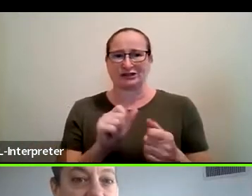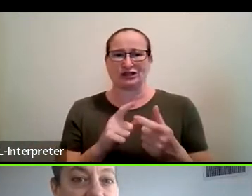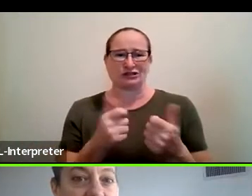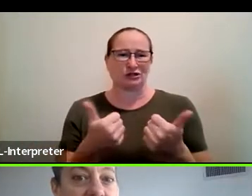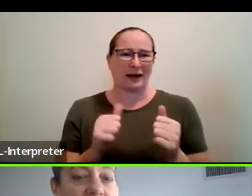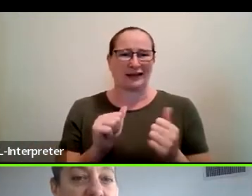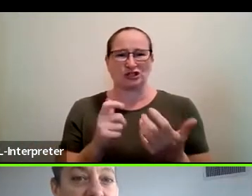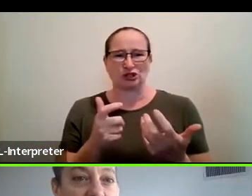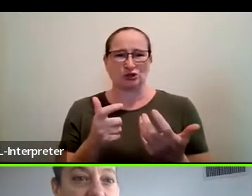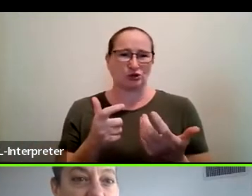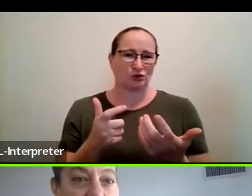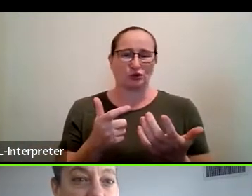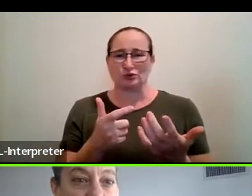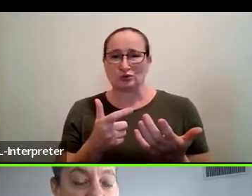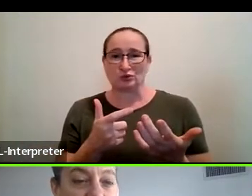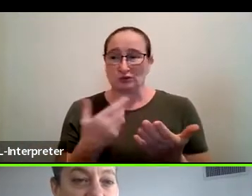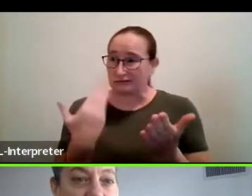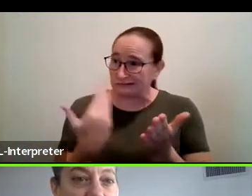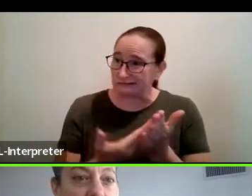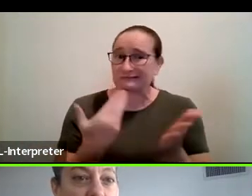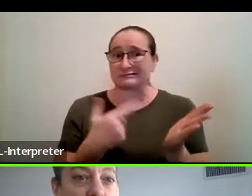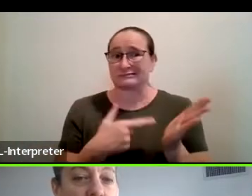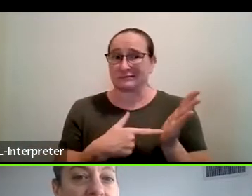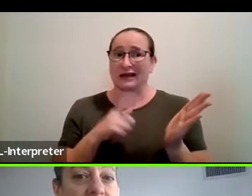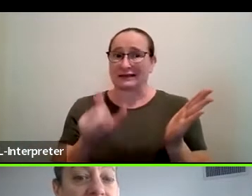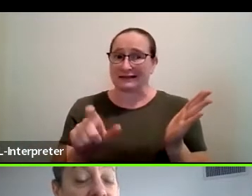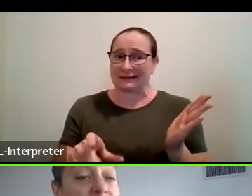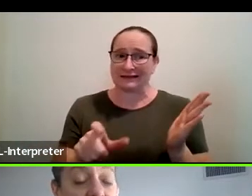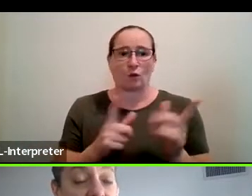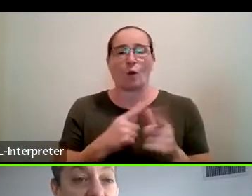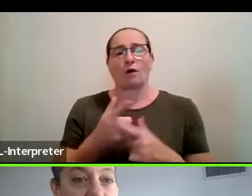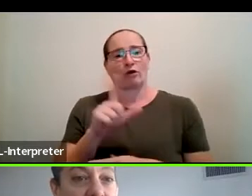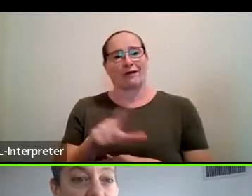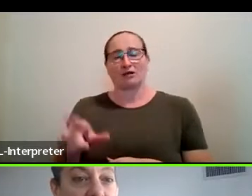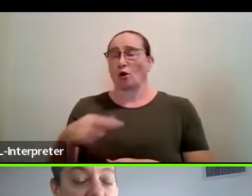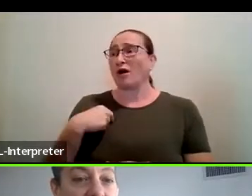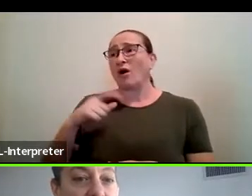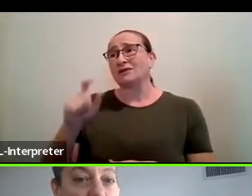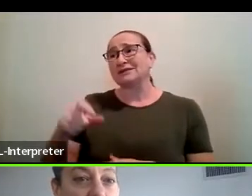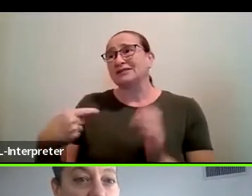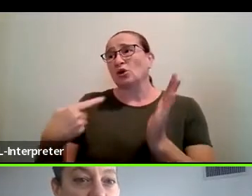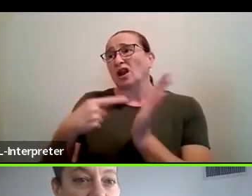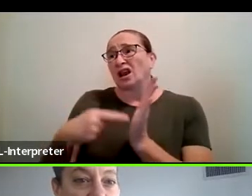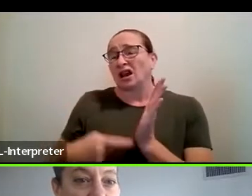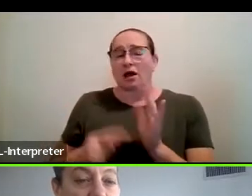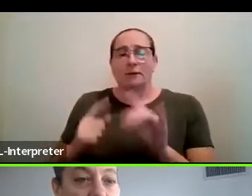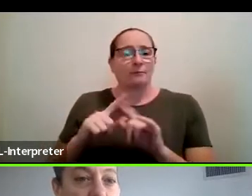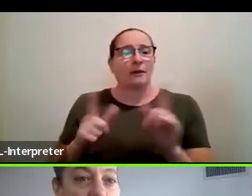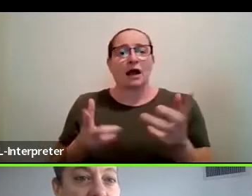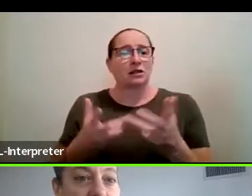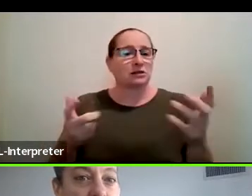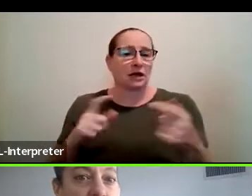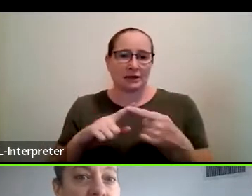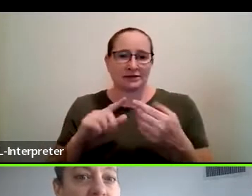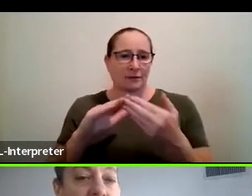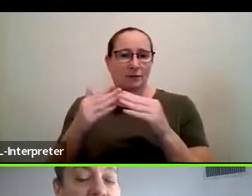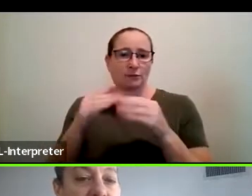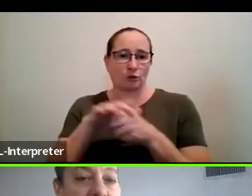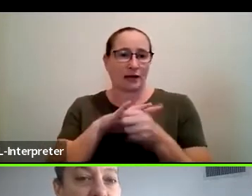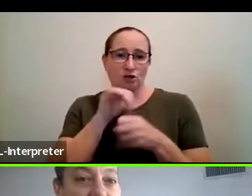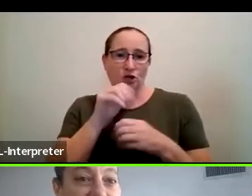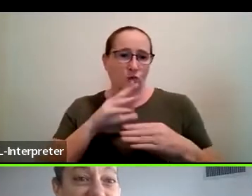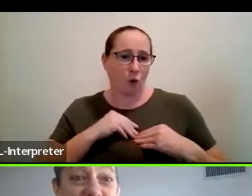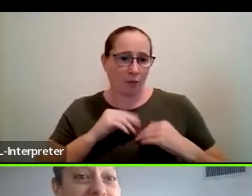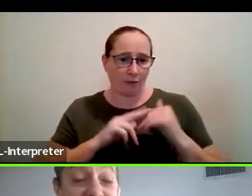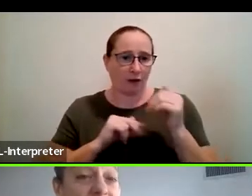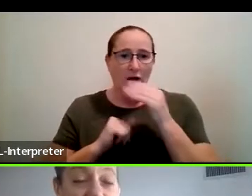case to keep themselves and their fellow workers safe, or to their landlords. Often these community spaces don't own the buildings, right? So these